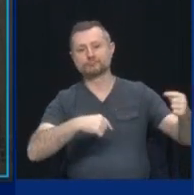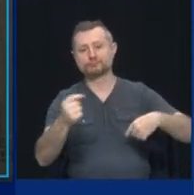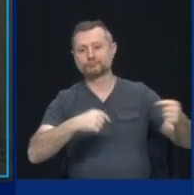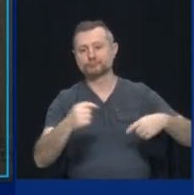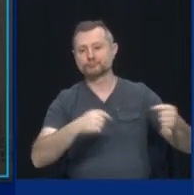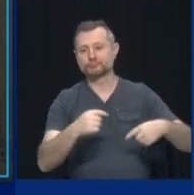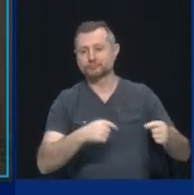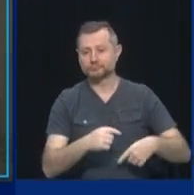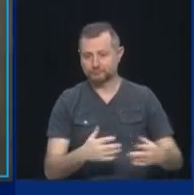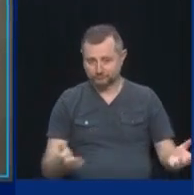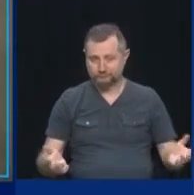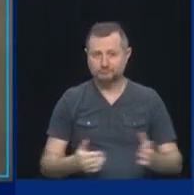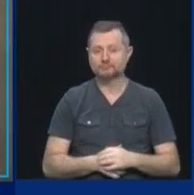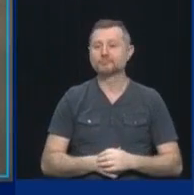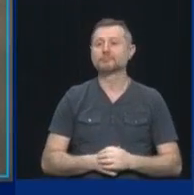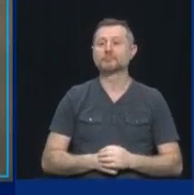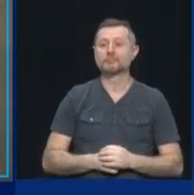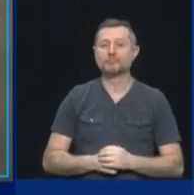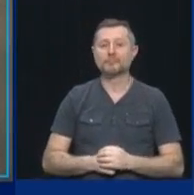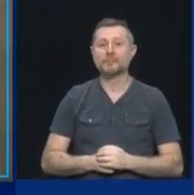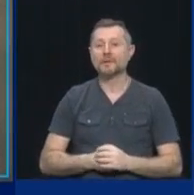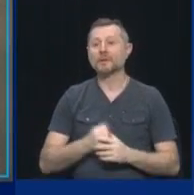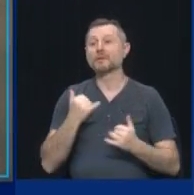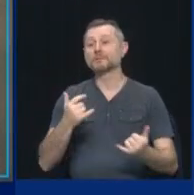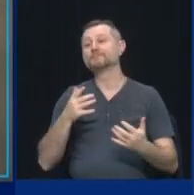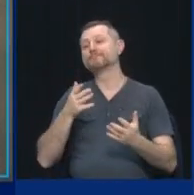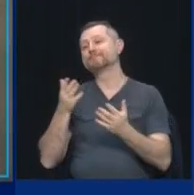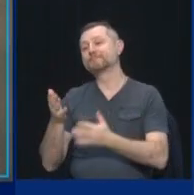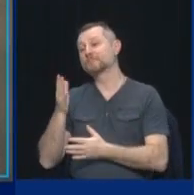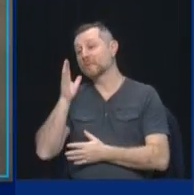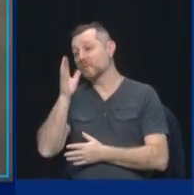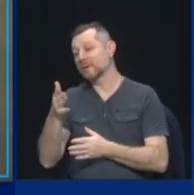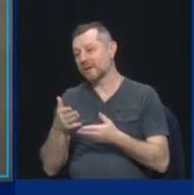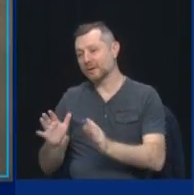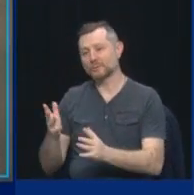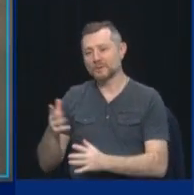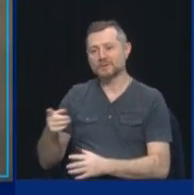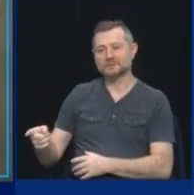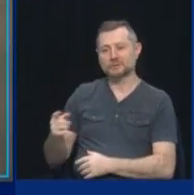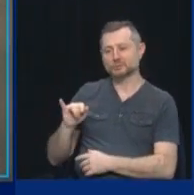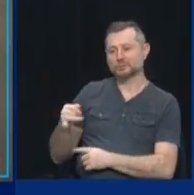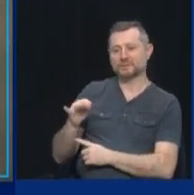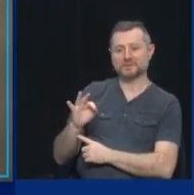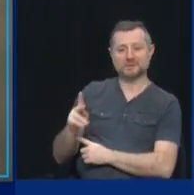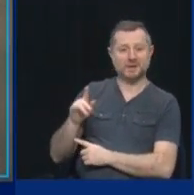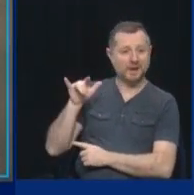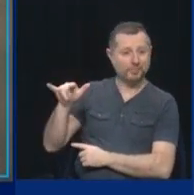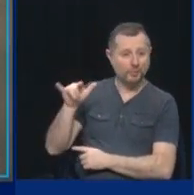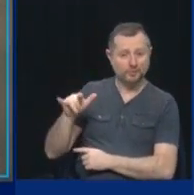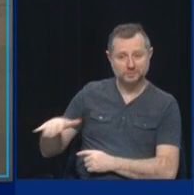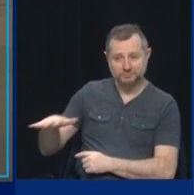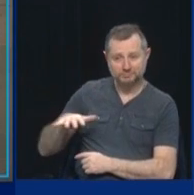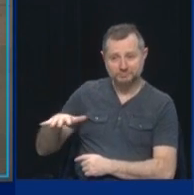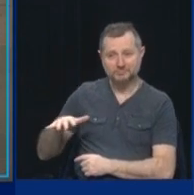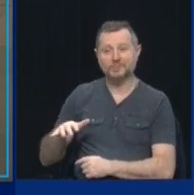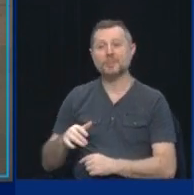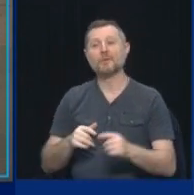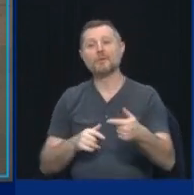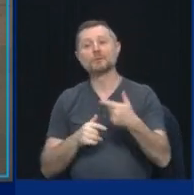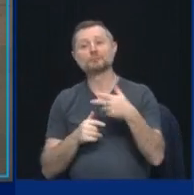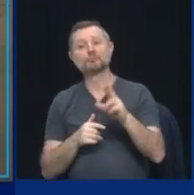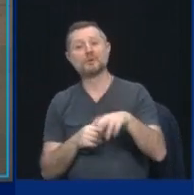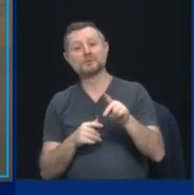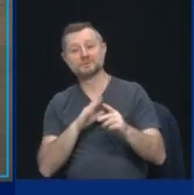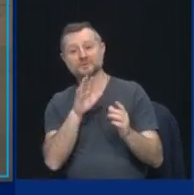come in to Penn Station. It will also allow JFK, you can get to JFK from Grand Central